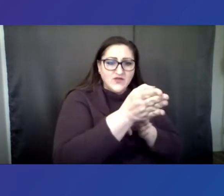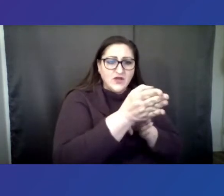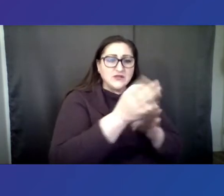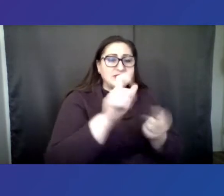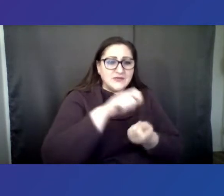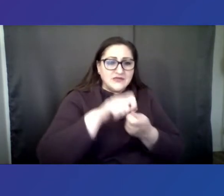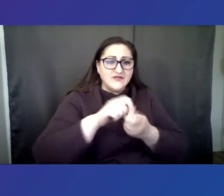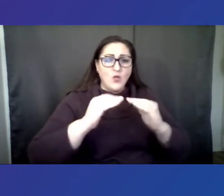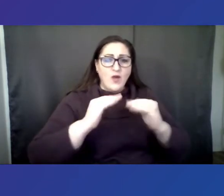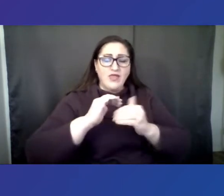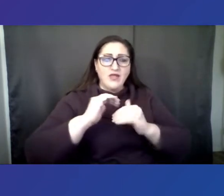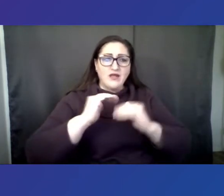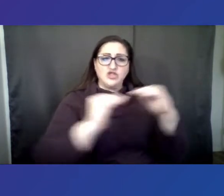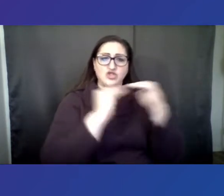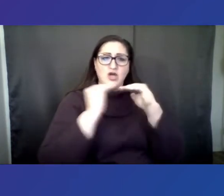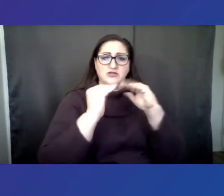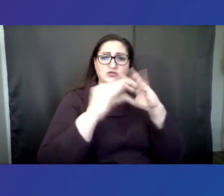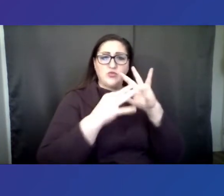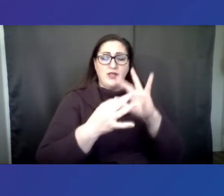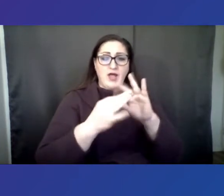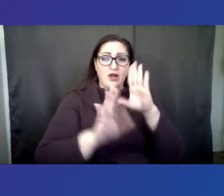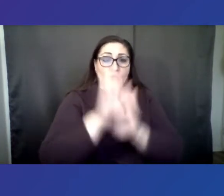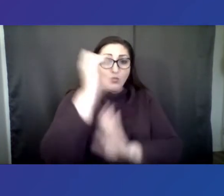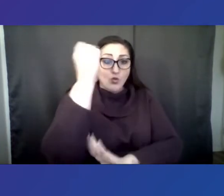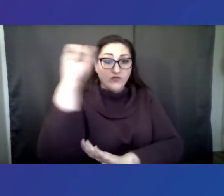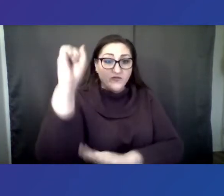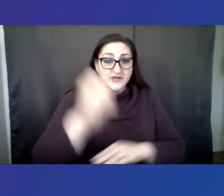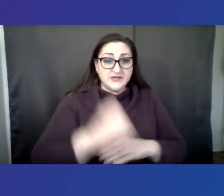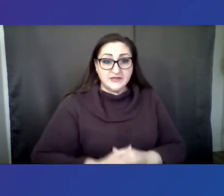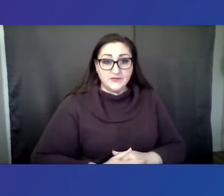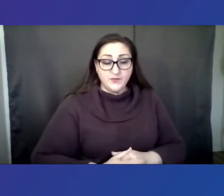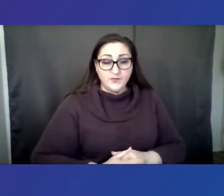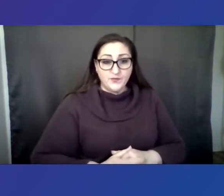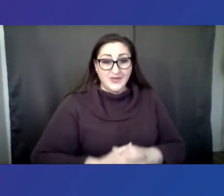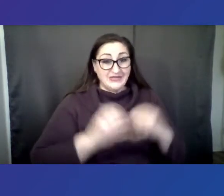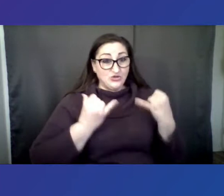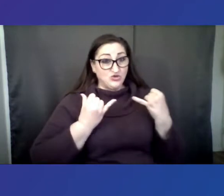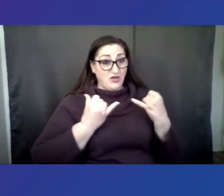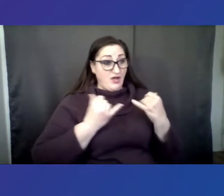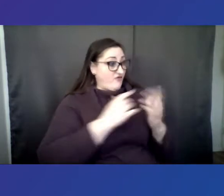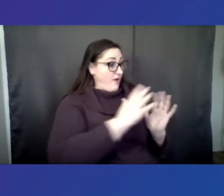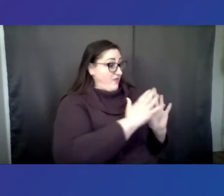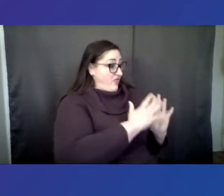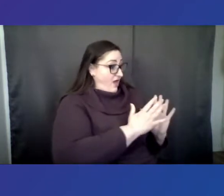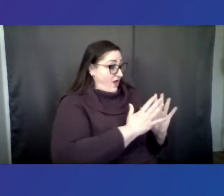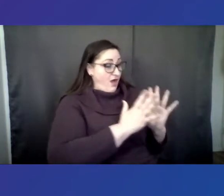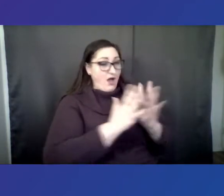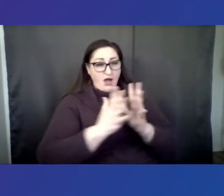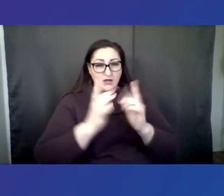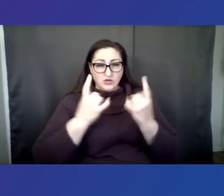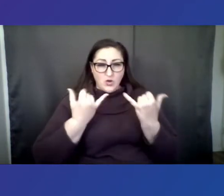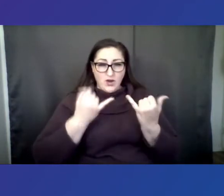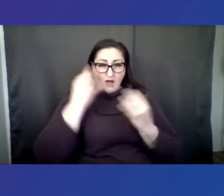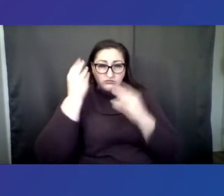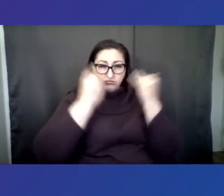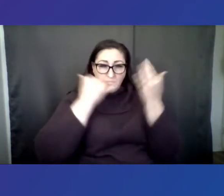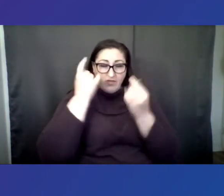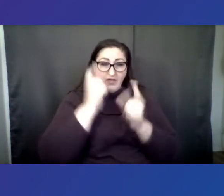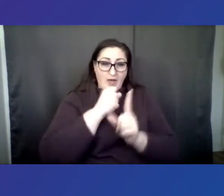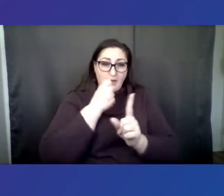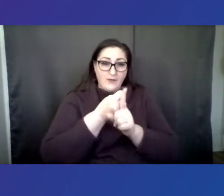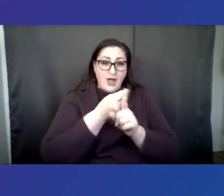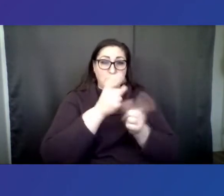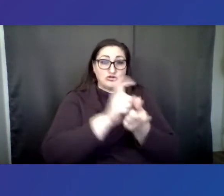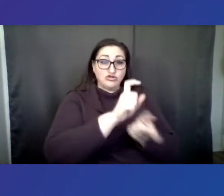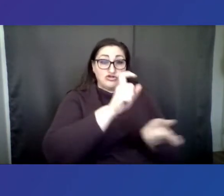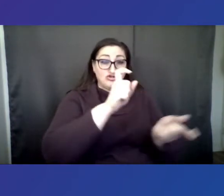movements. Tonight's keynote takes us from that space into thinking about transformation and the